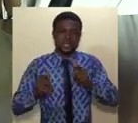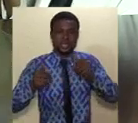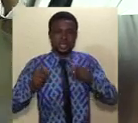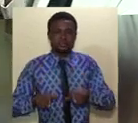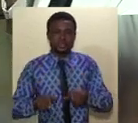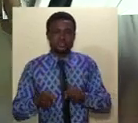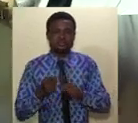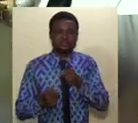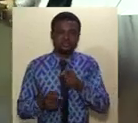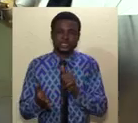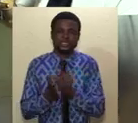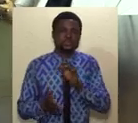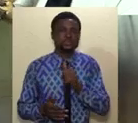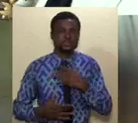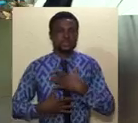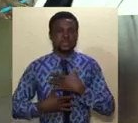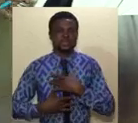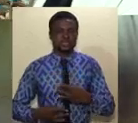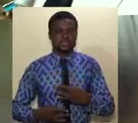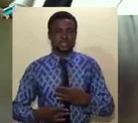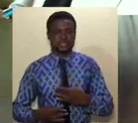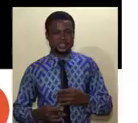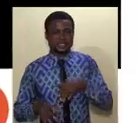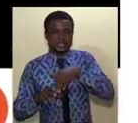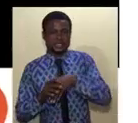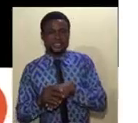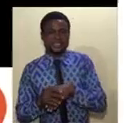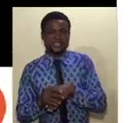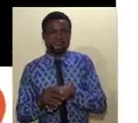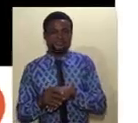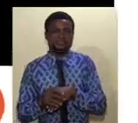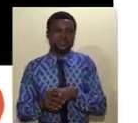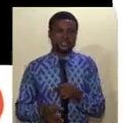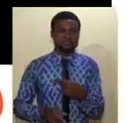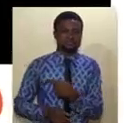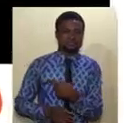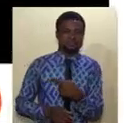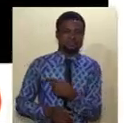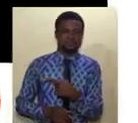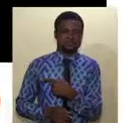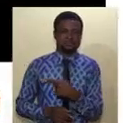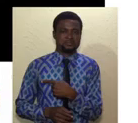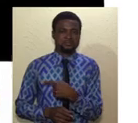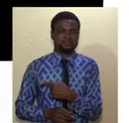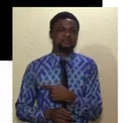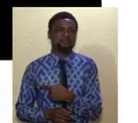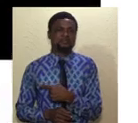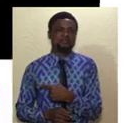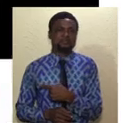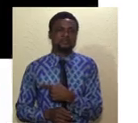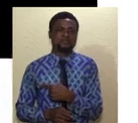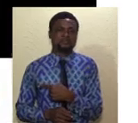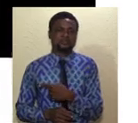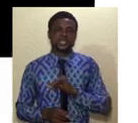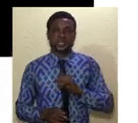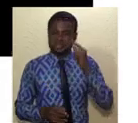you are not comfortable with, you have a duty to report. So we actually have a short code, *6820# that children actually